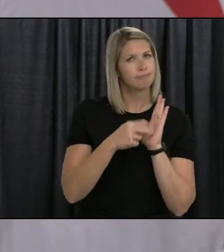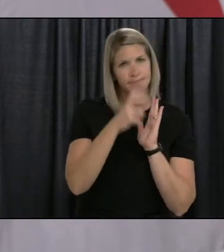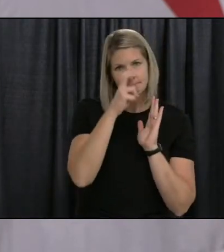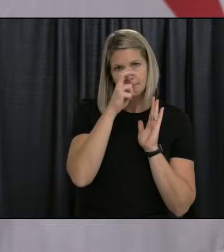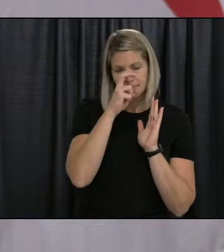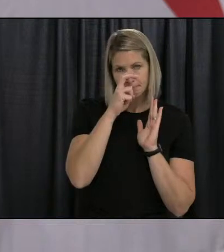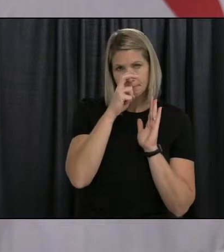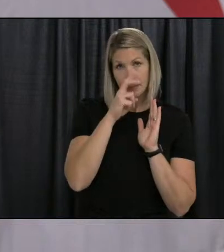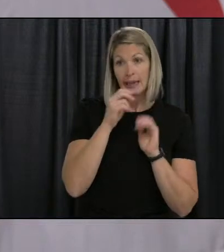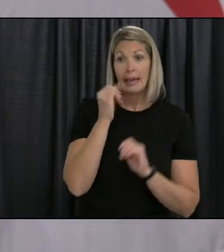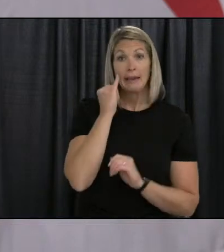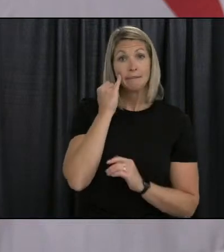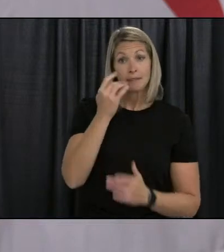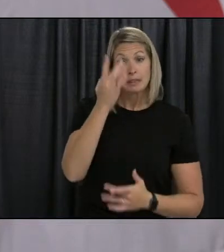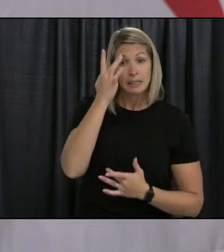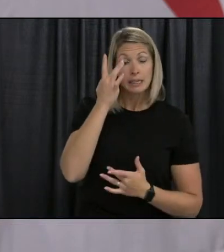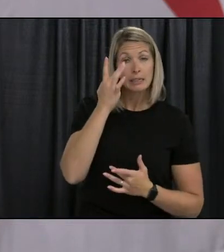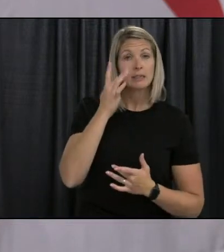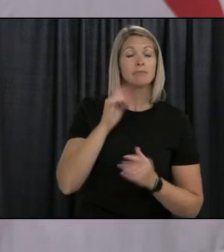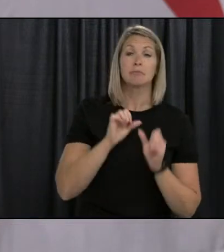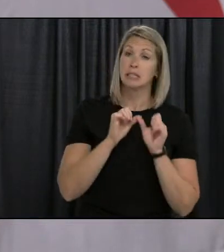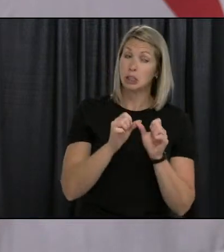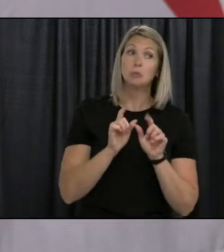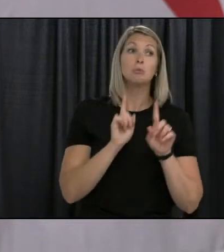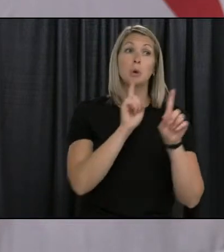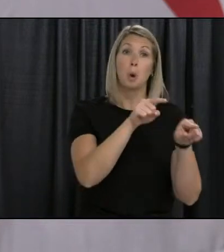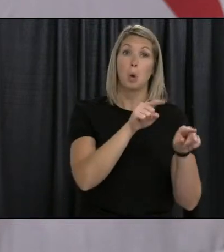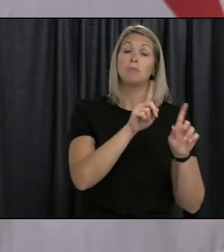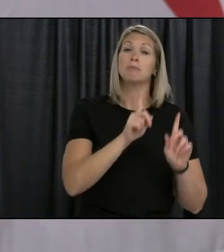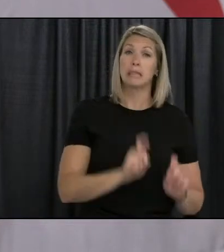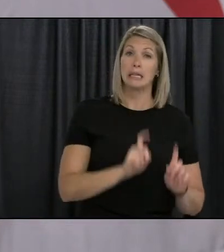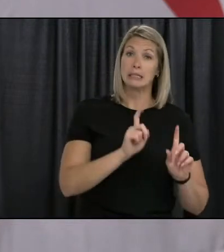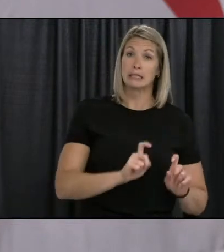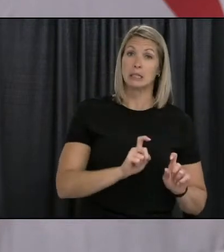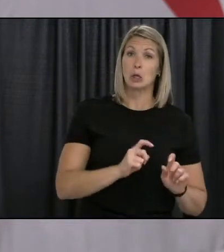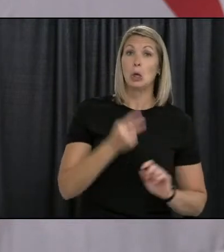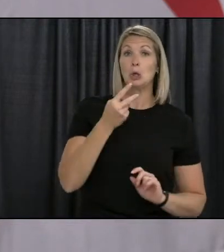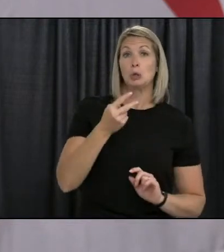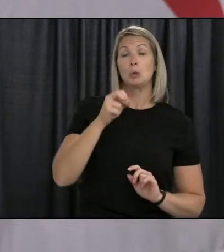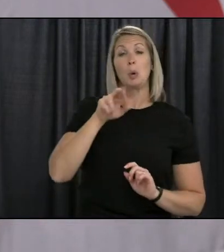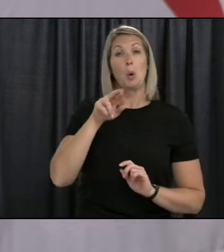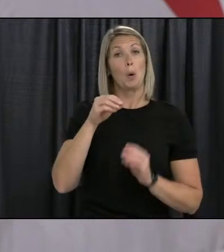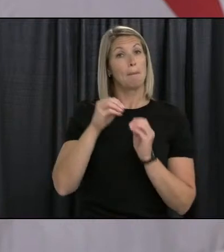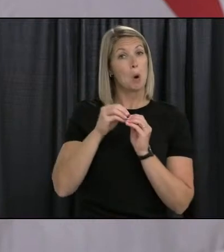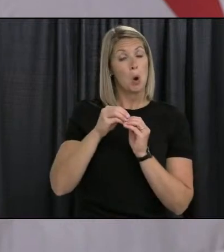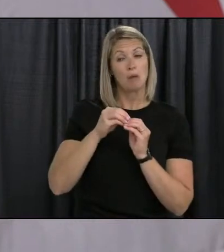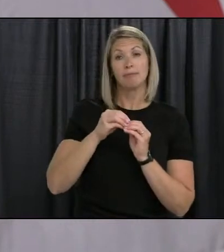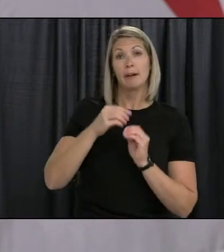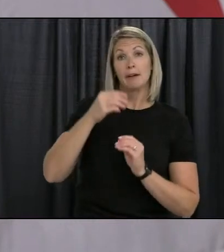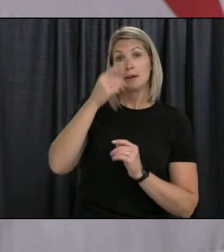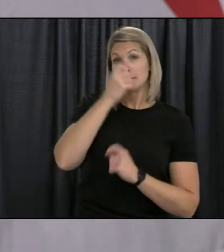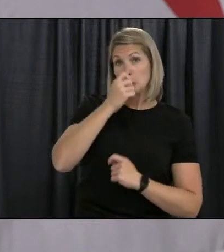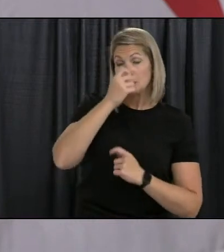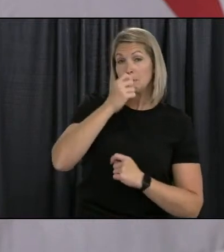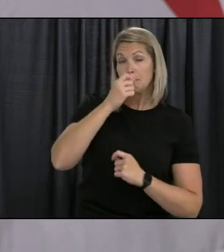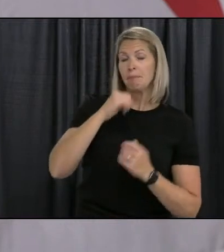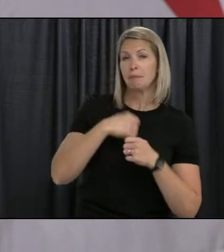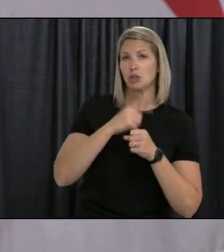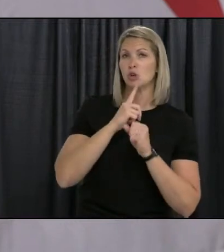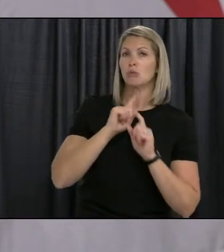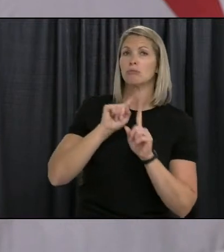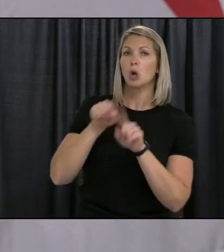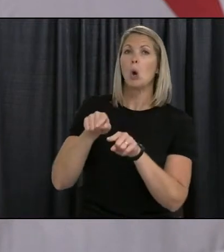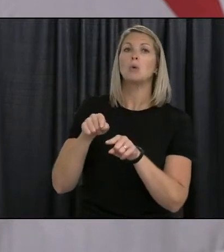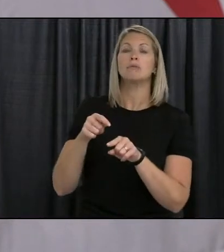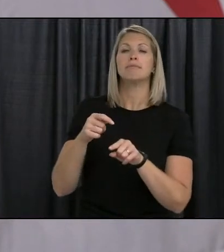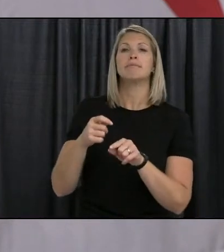with symptoms is getting tested, and as we've recommended, with two or more symptoms. Just to make sure that we're all